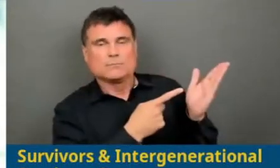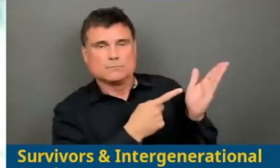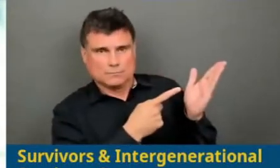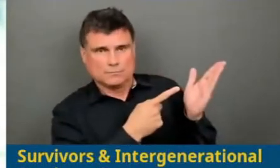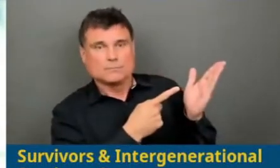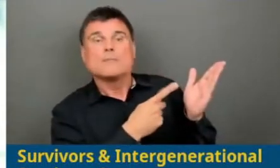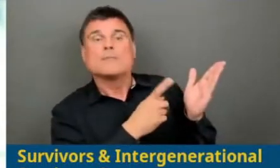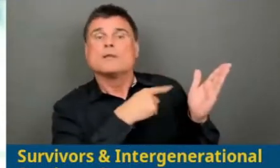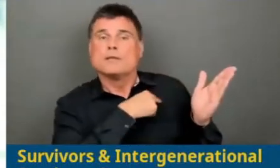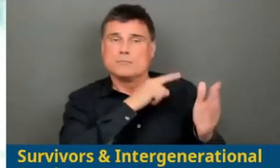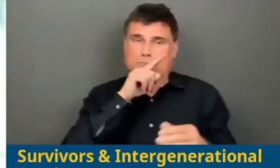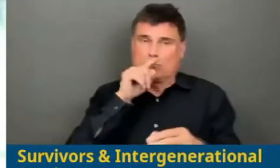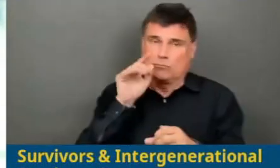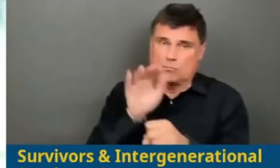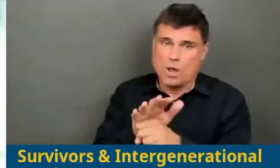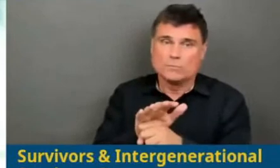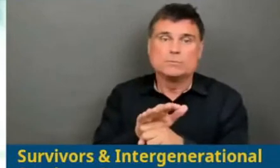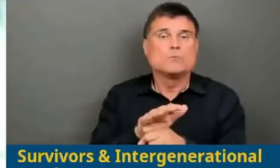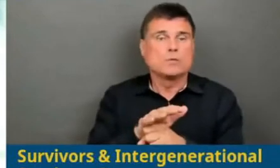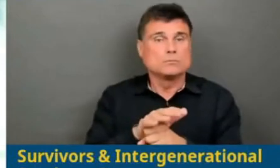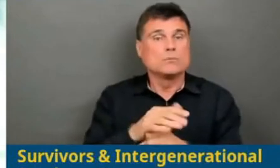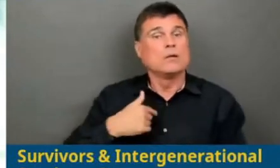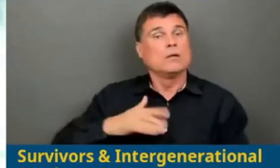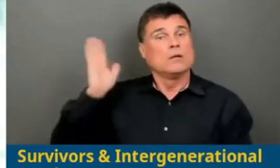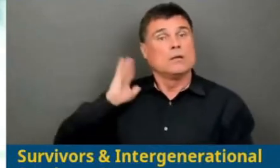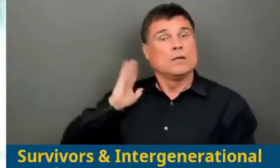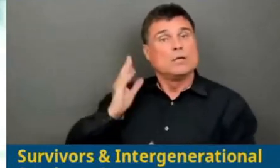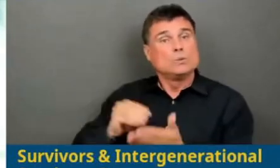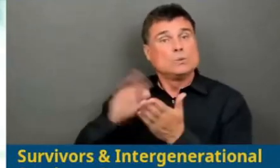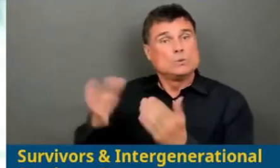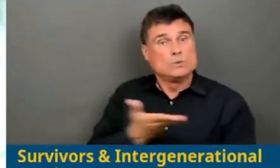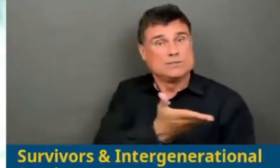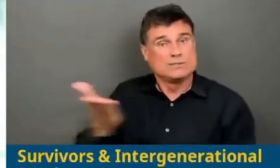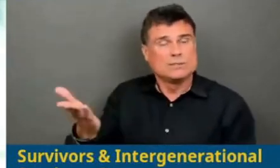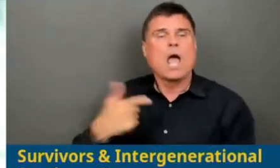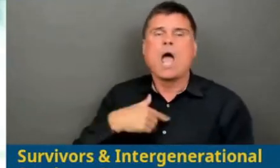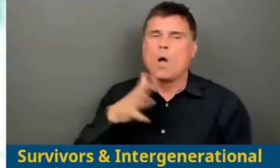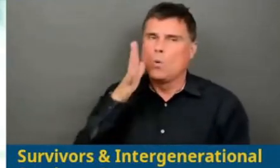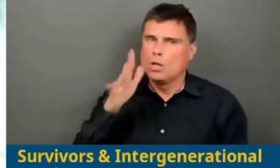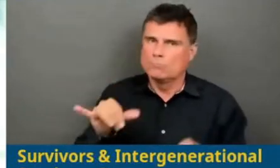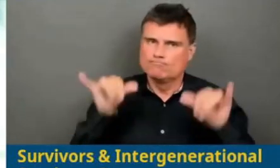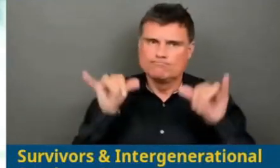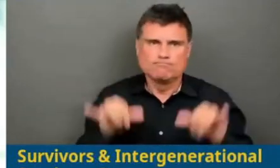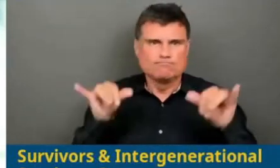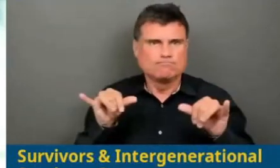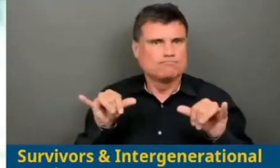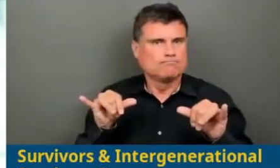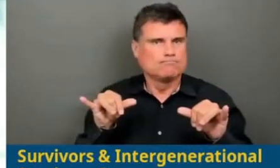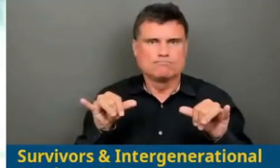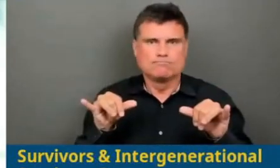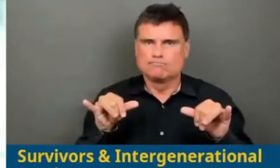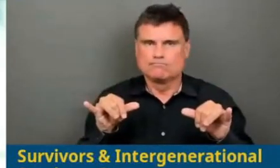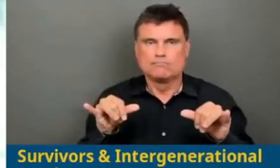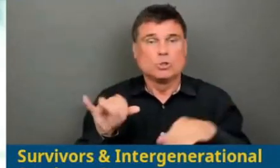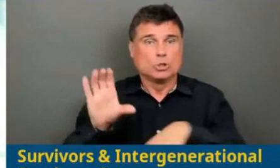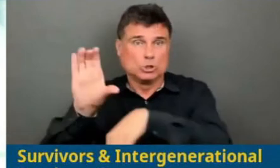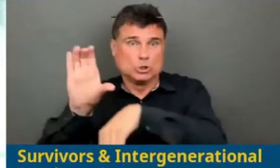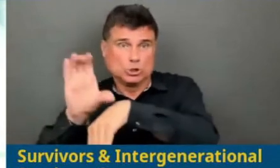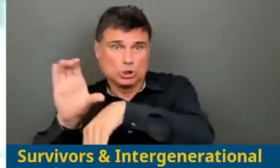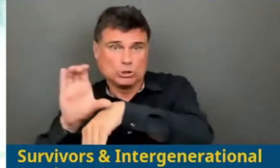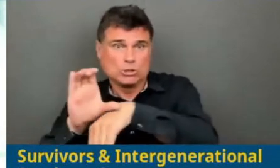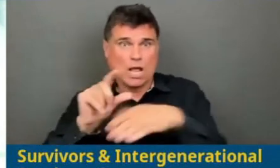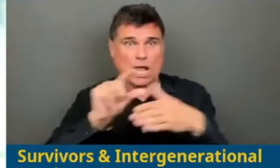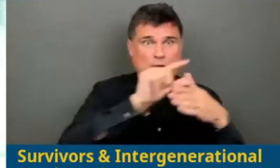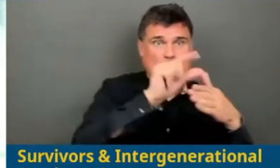to the former students that I will continuously hold governments and churches accountable for what's happened to our children.